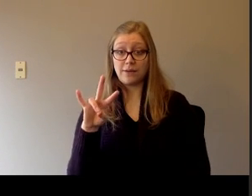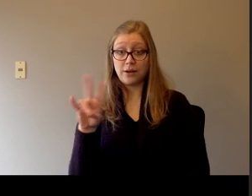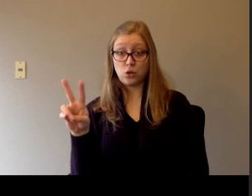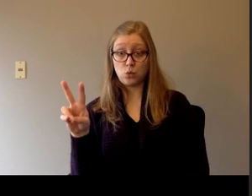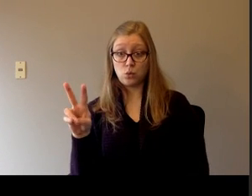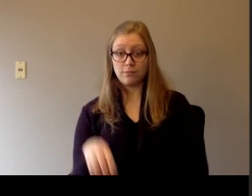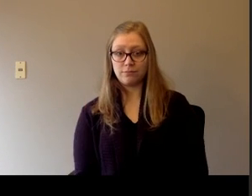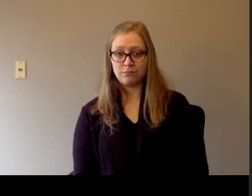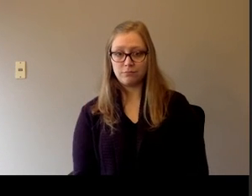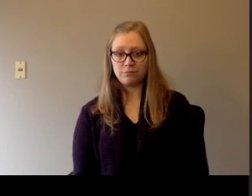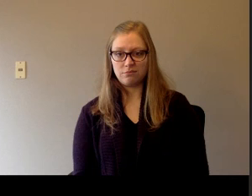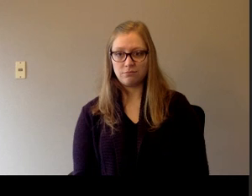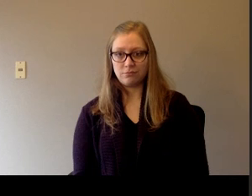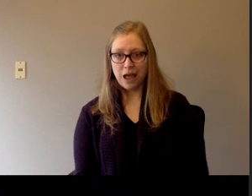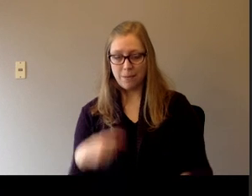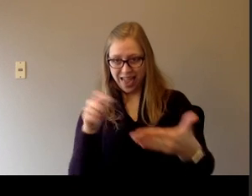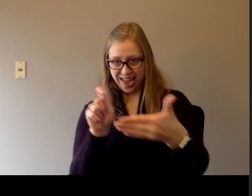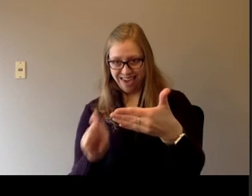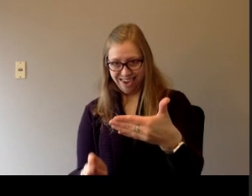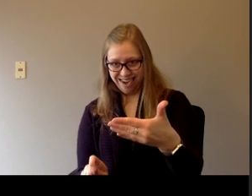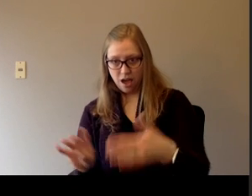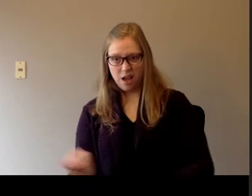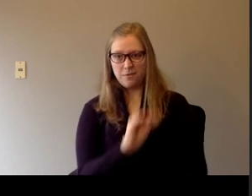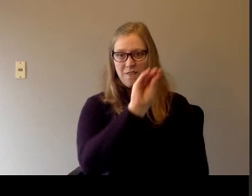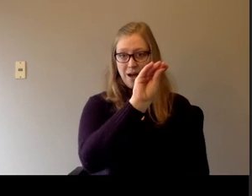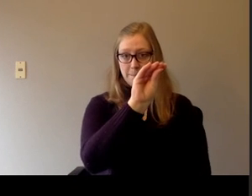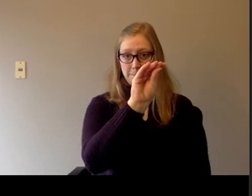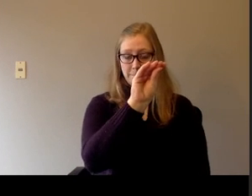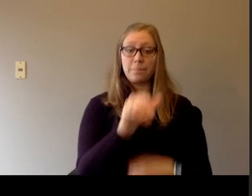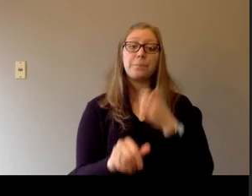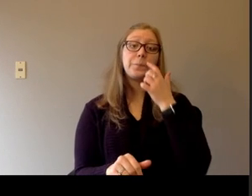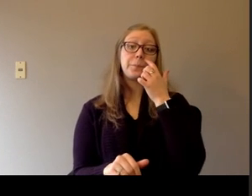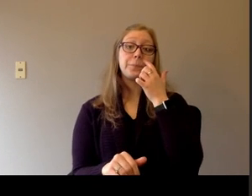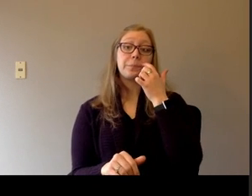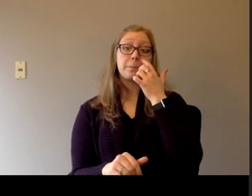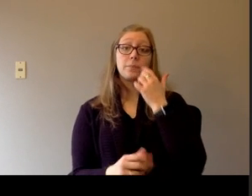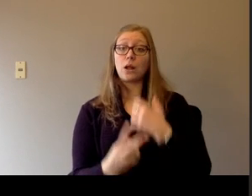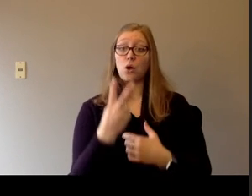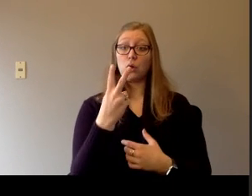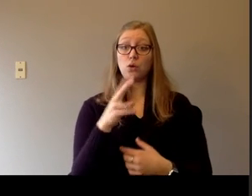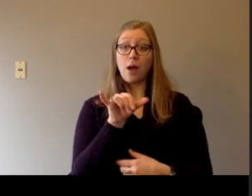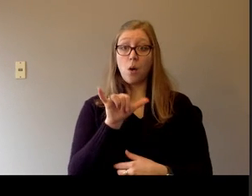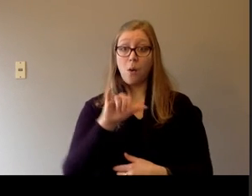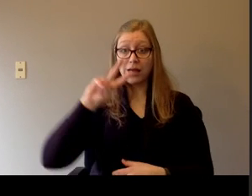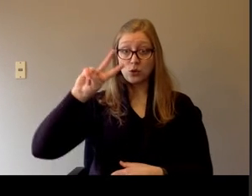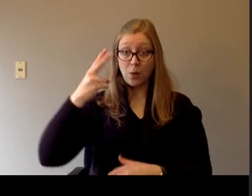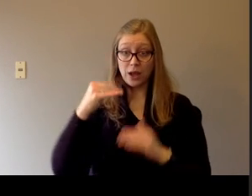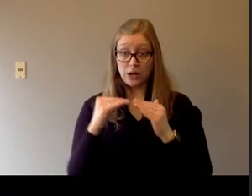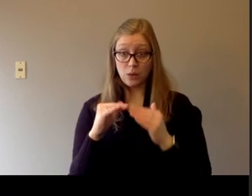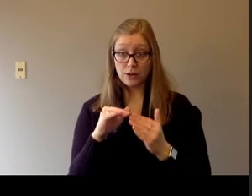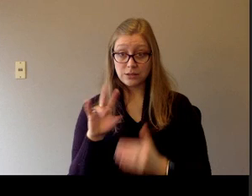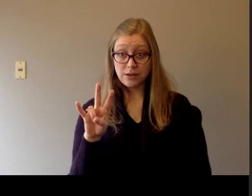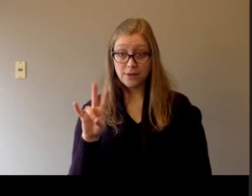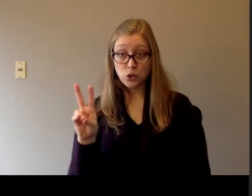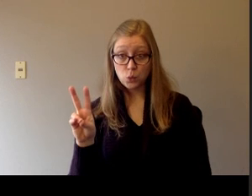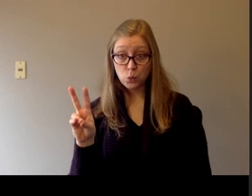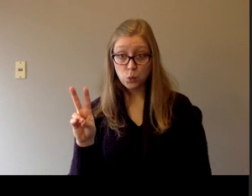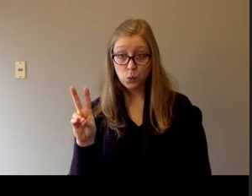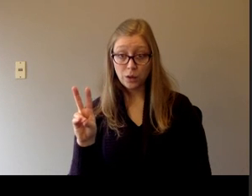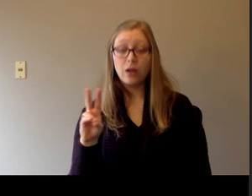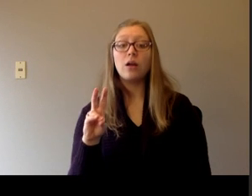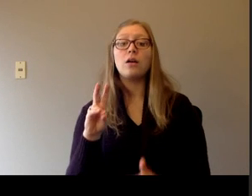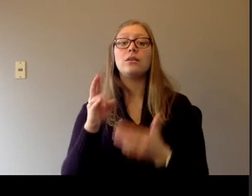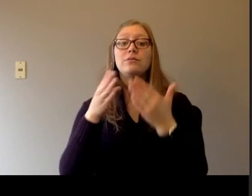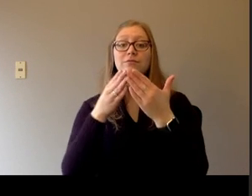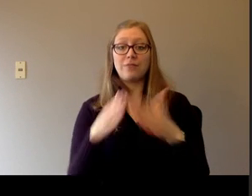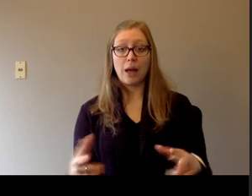out of room at the bottom, so we're going to move up. So if I have 2y squared equals 72, and we divide by